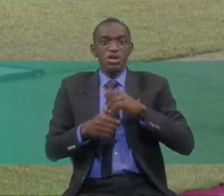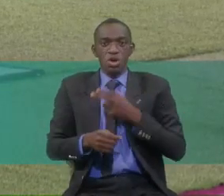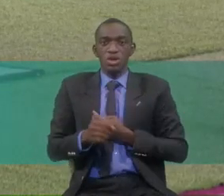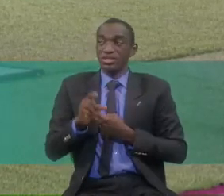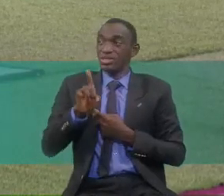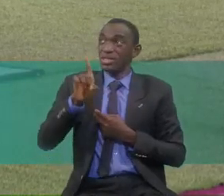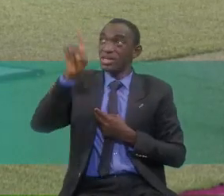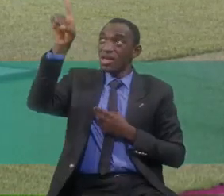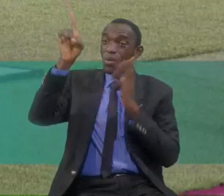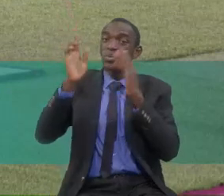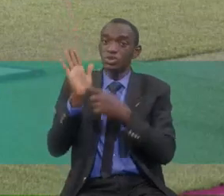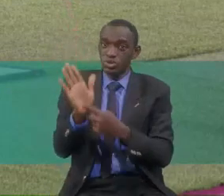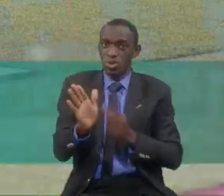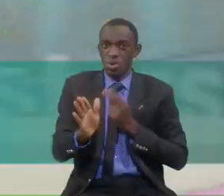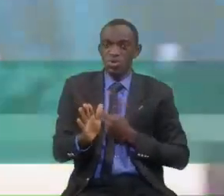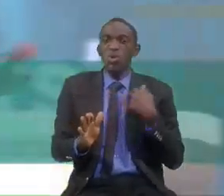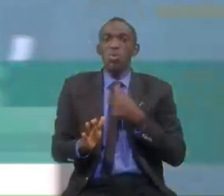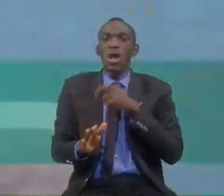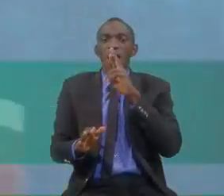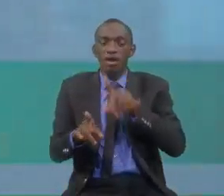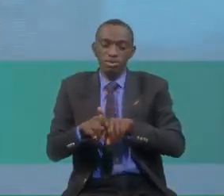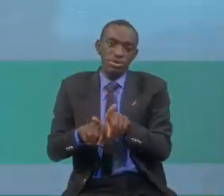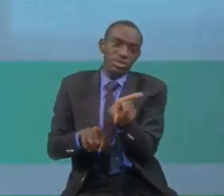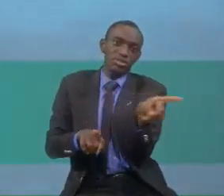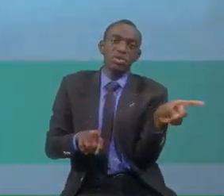us we're lowering the standard. He'll show us we're